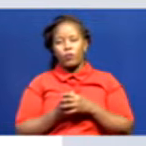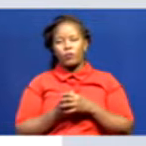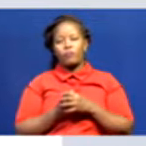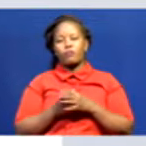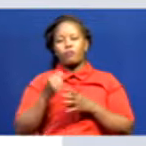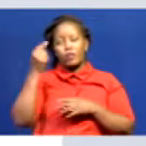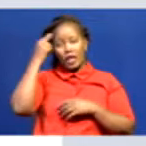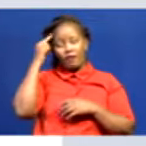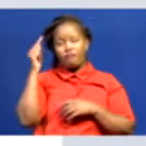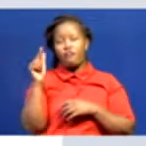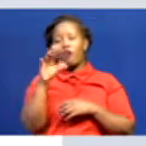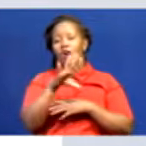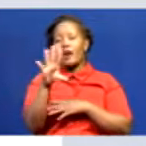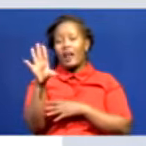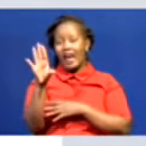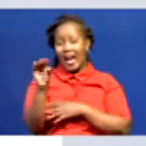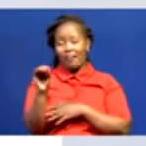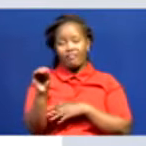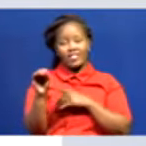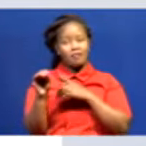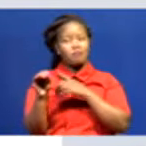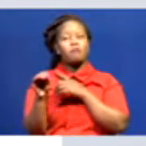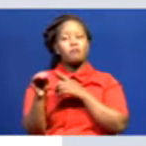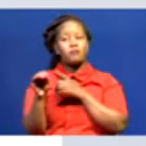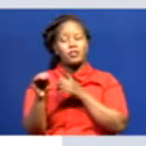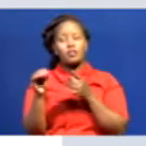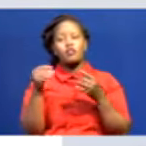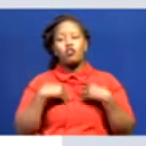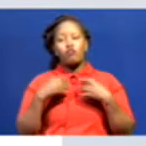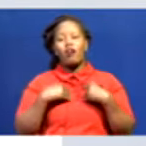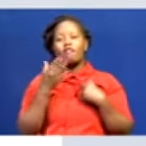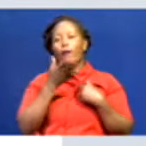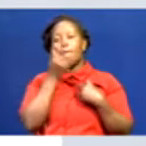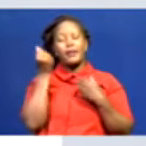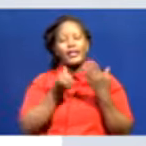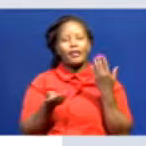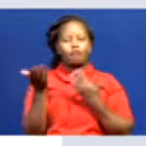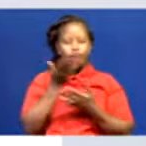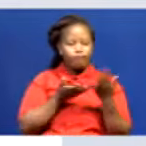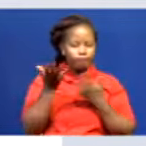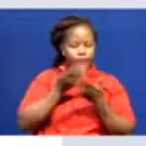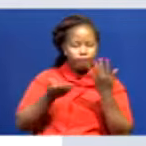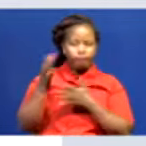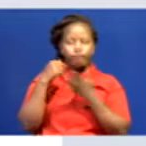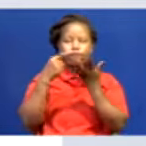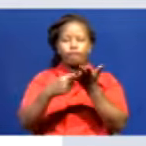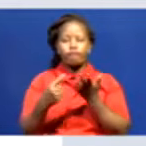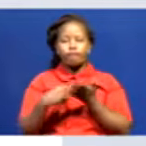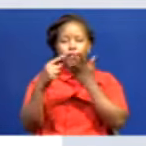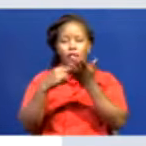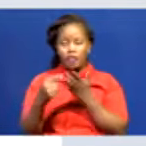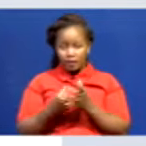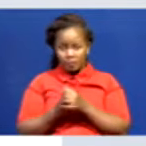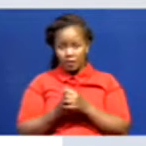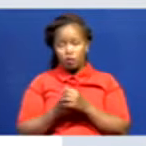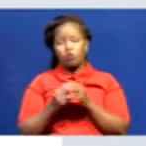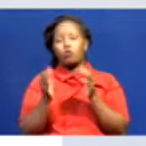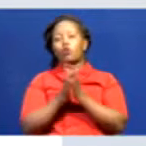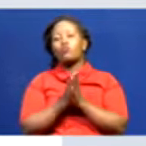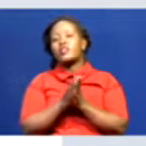for Africa to have a better engagement within a framework with